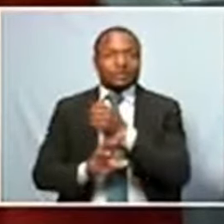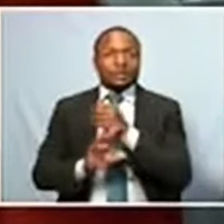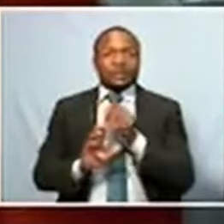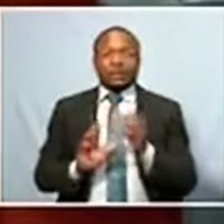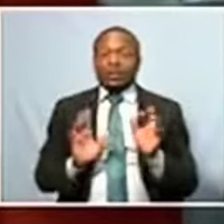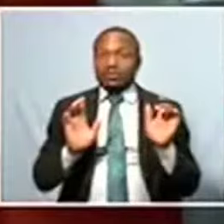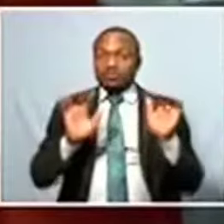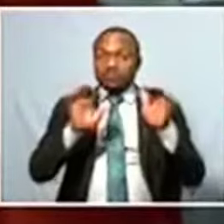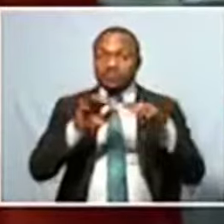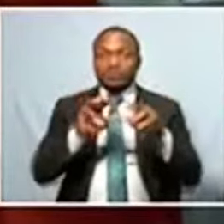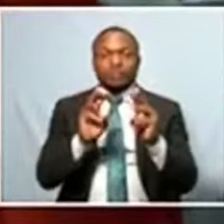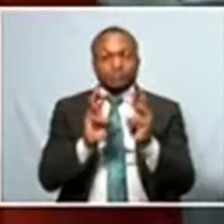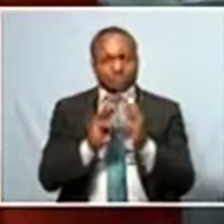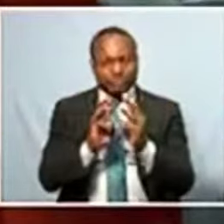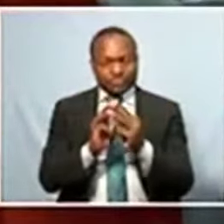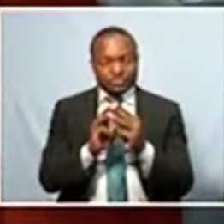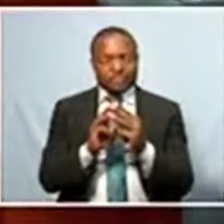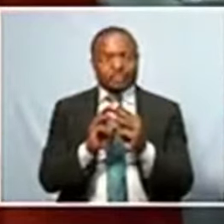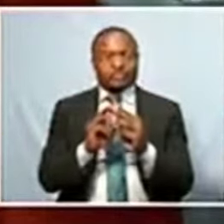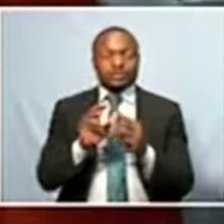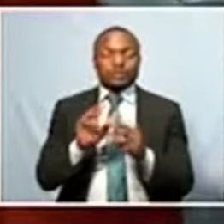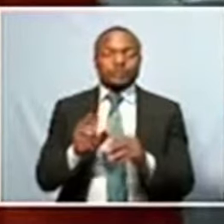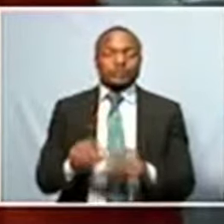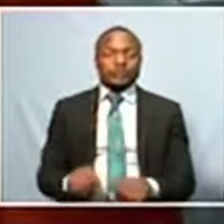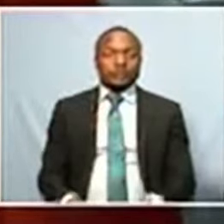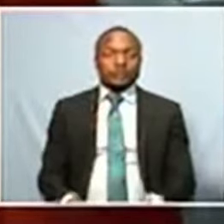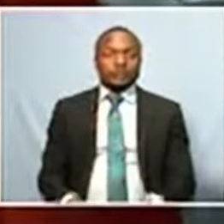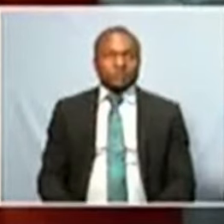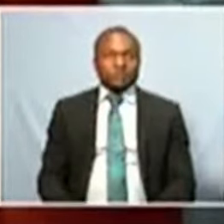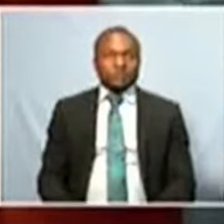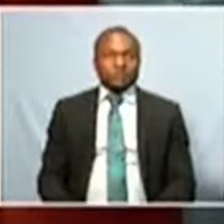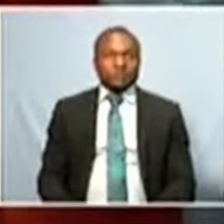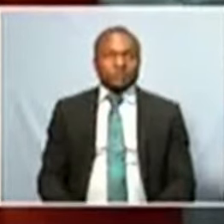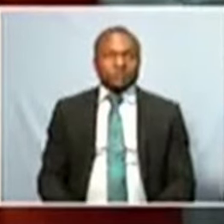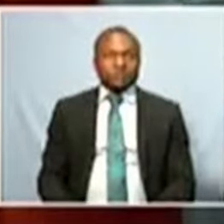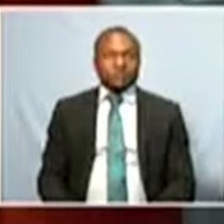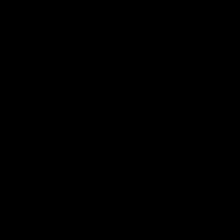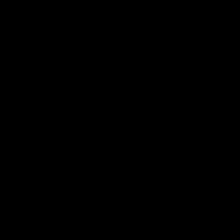meetings, would drop the amount.